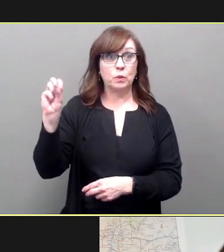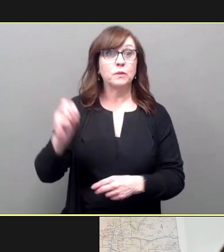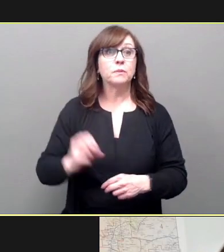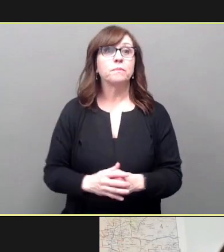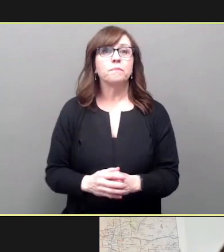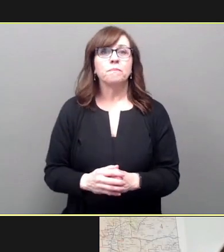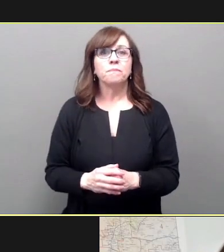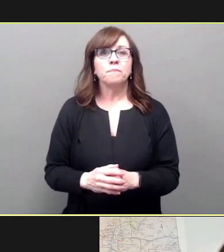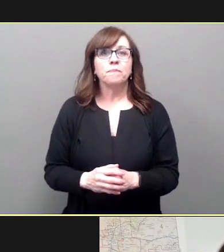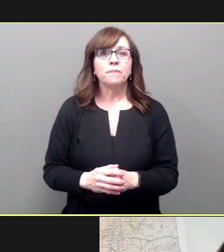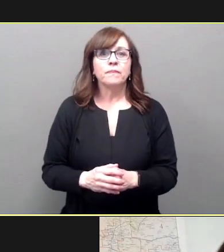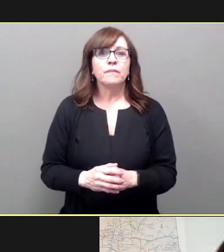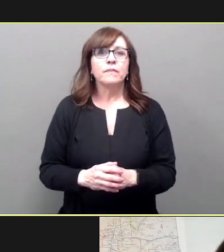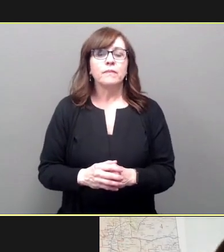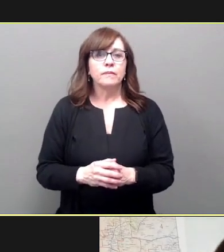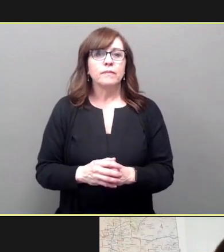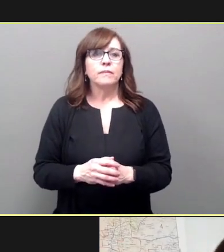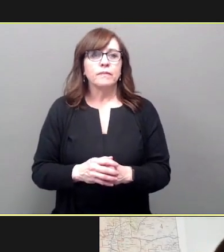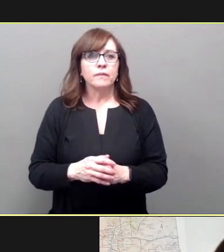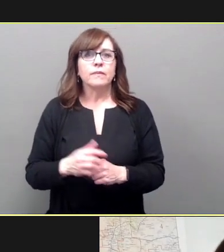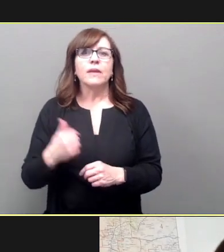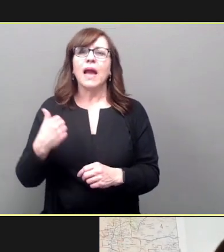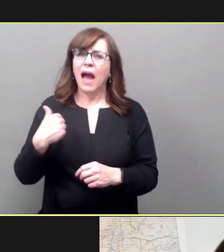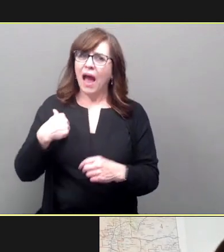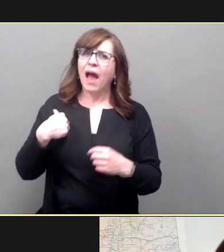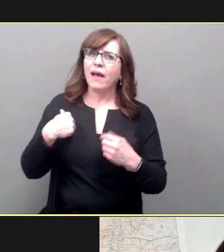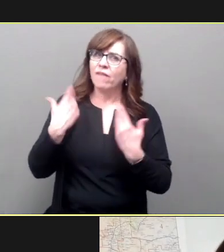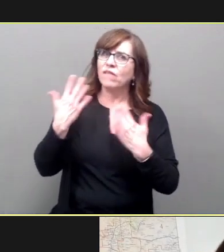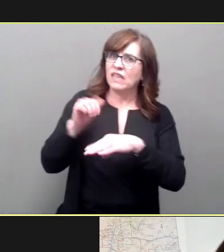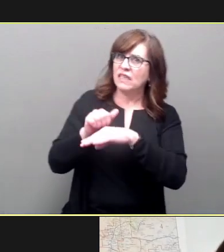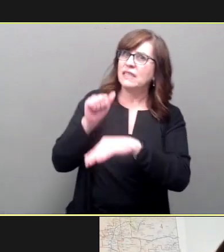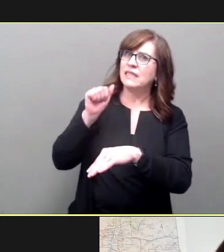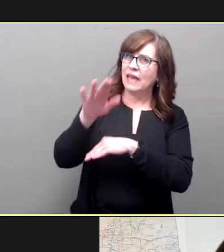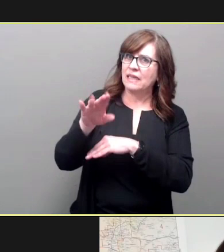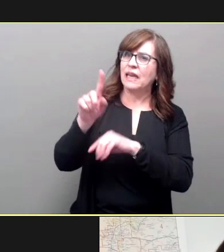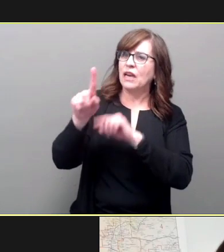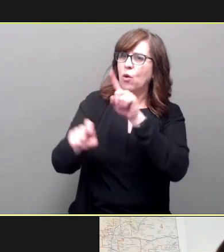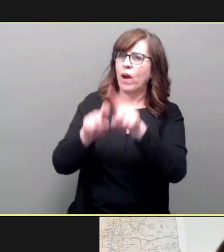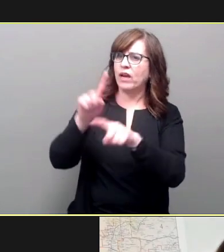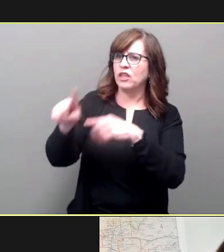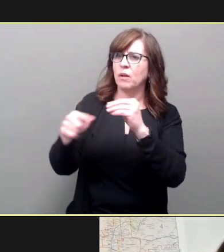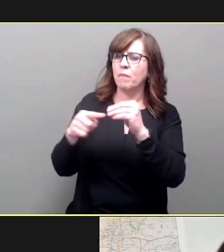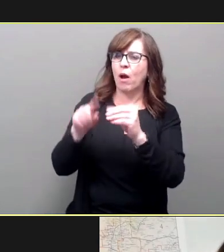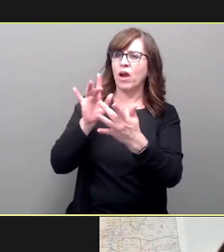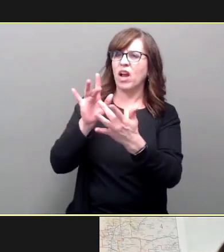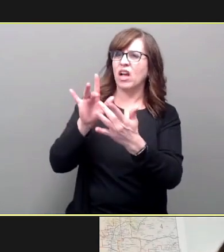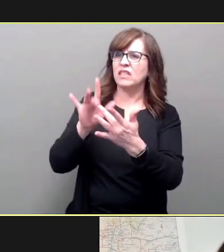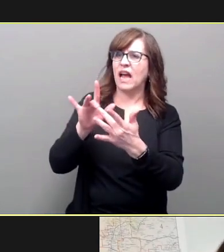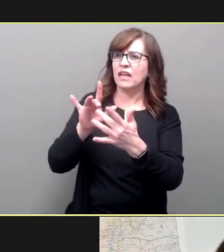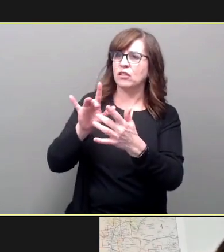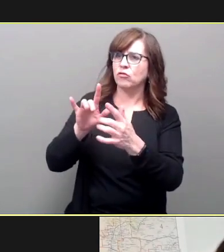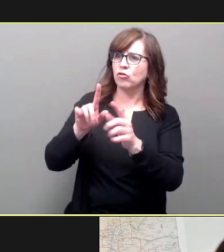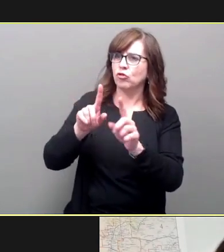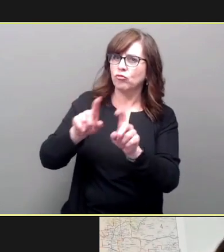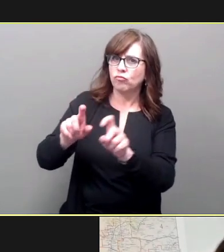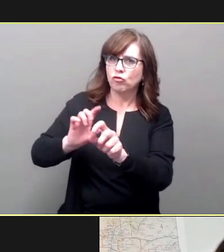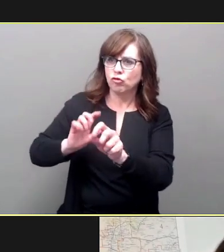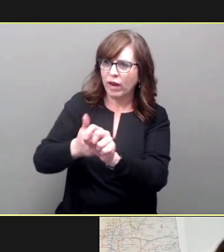I had sent in a question about contact tracing, but there is a separate question that the last